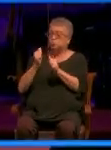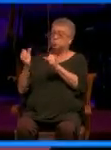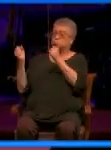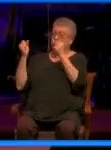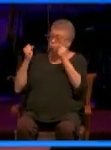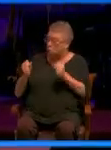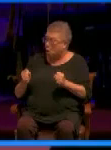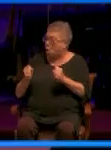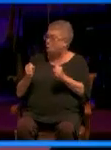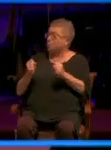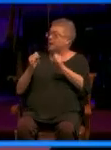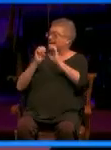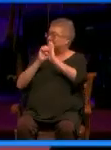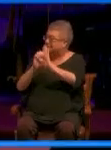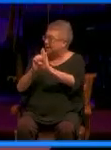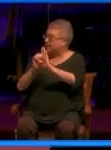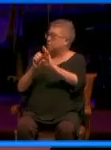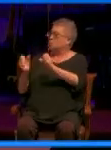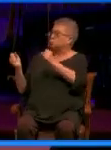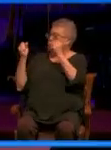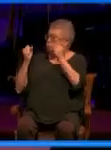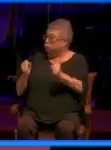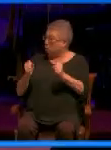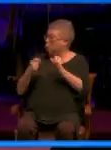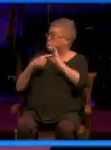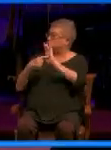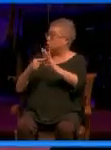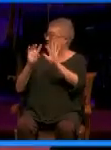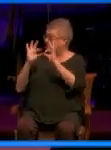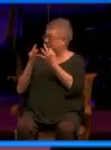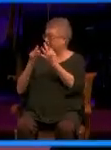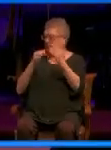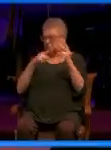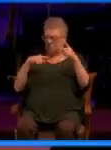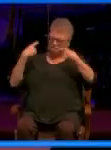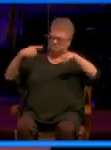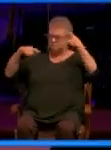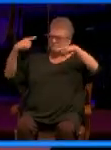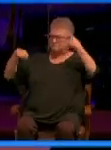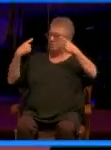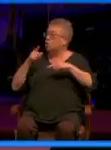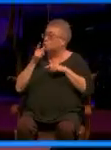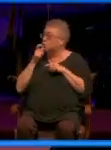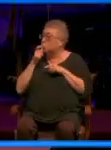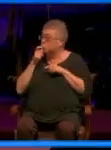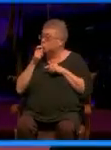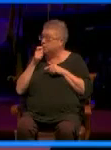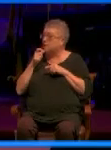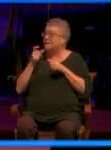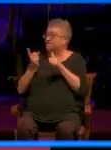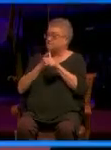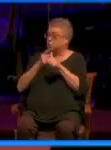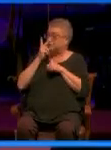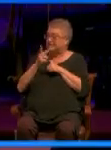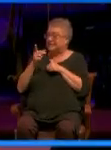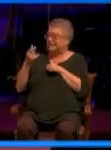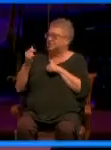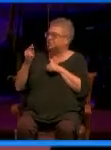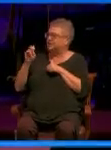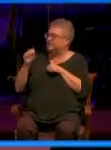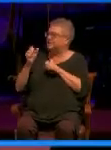example A, the definition of Family Feud is probably first seen in Genesis